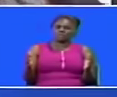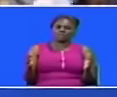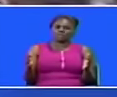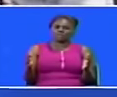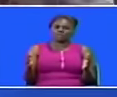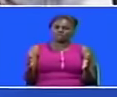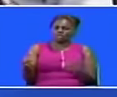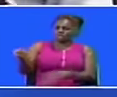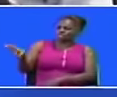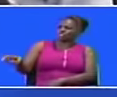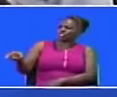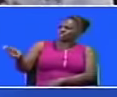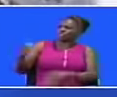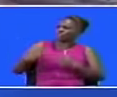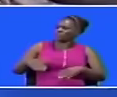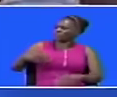mambo ya kushuti watu